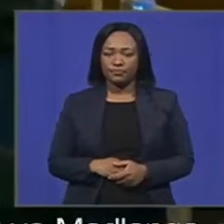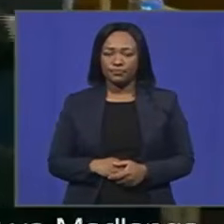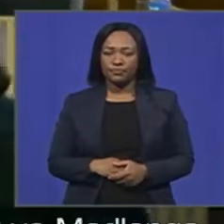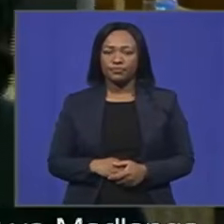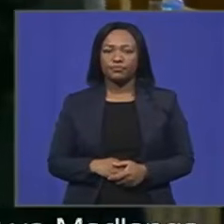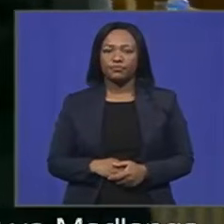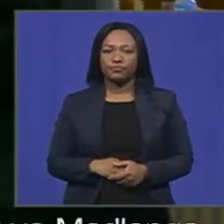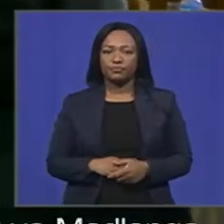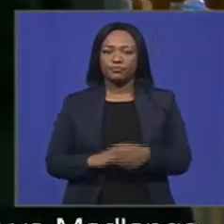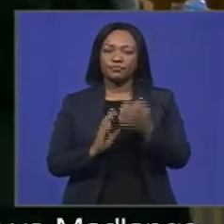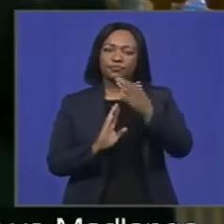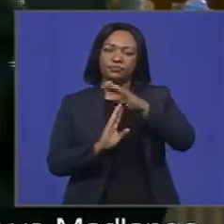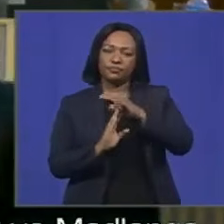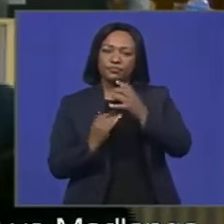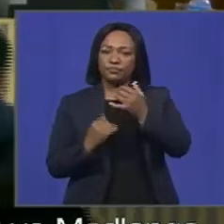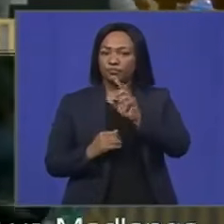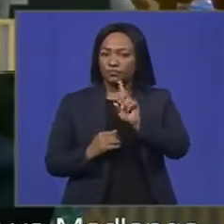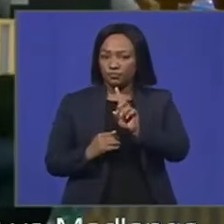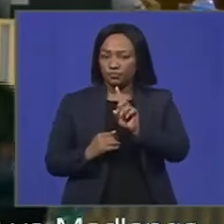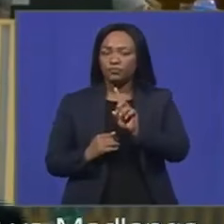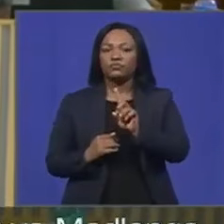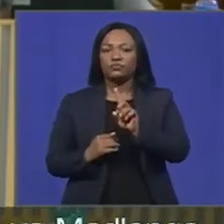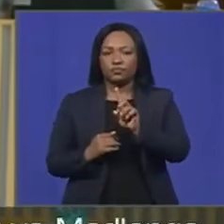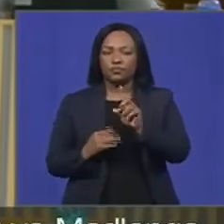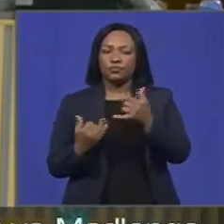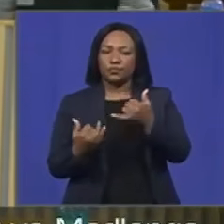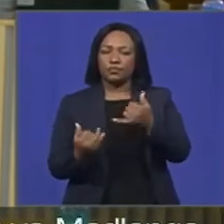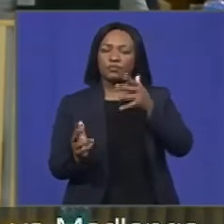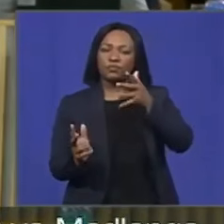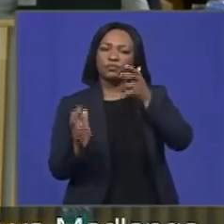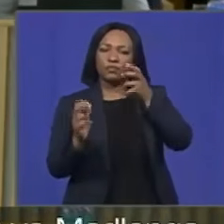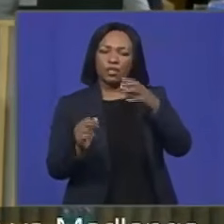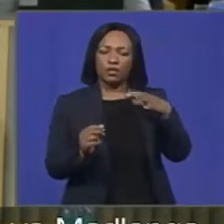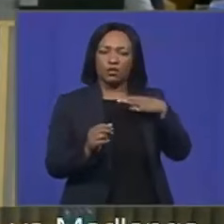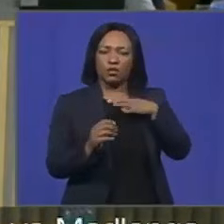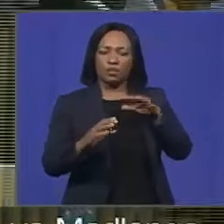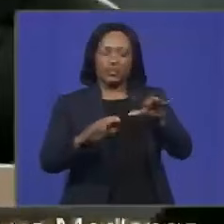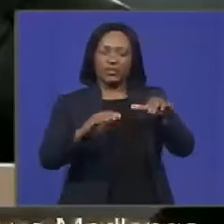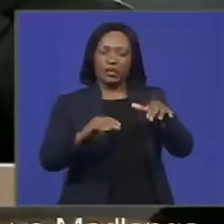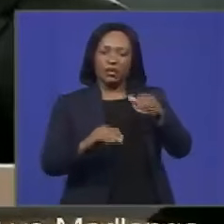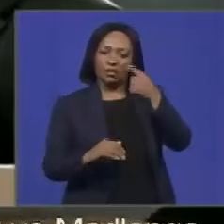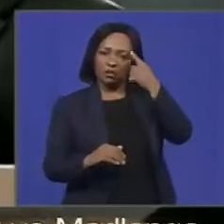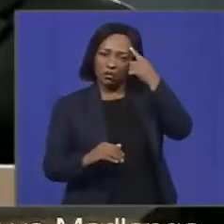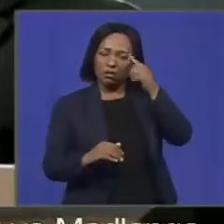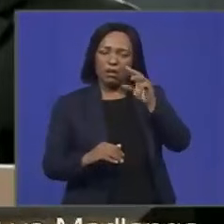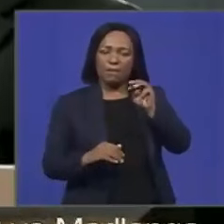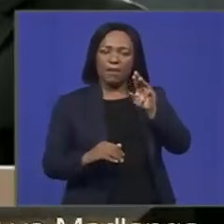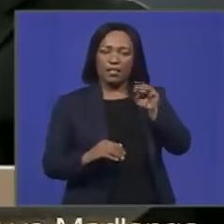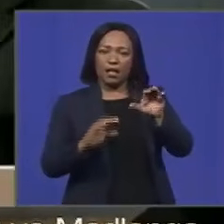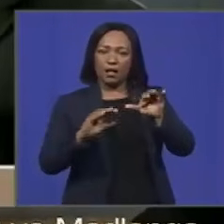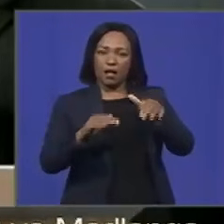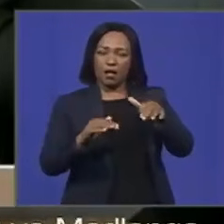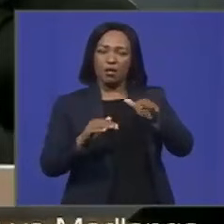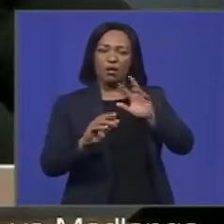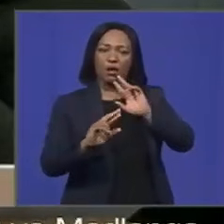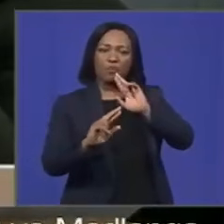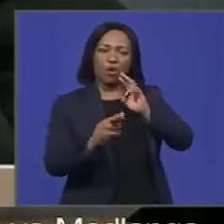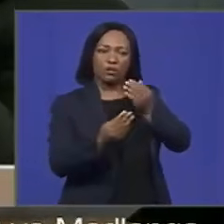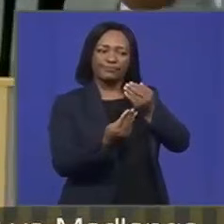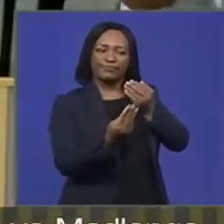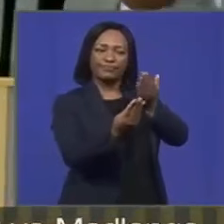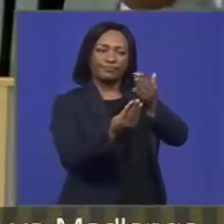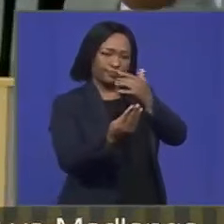tse di kwa setlhoeng mo kgasong ya segonjono solofela go utlwa fa komishene ya Madlanga e solofetswe go ka rebolela moporesidente Cyril Ramaphosa karolo